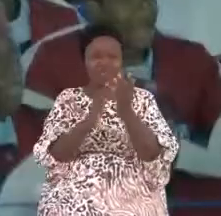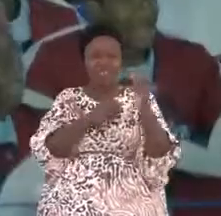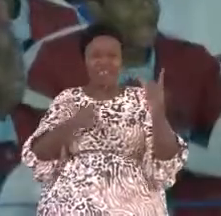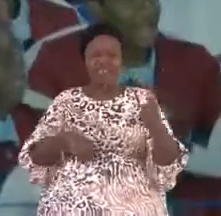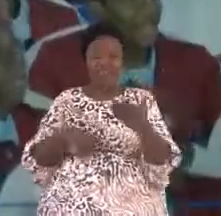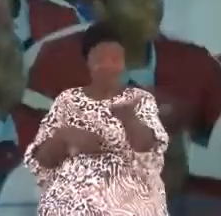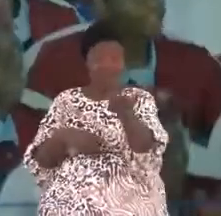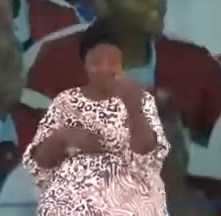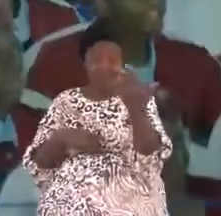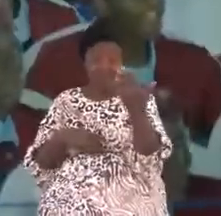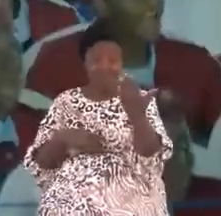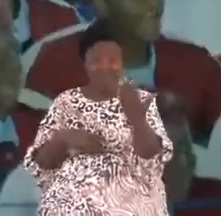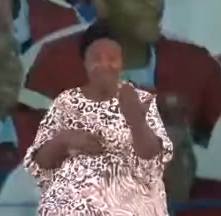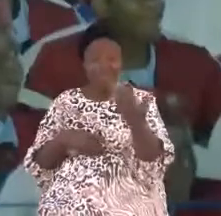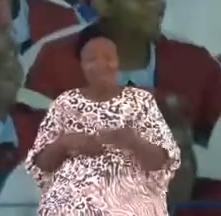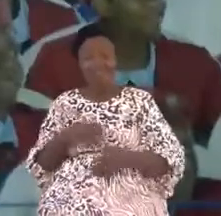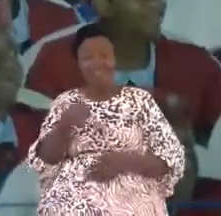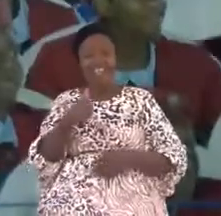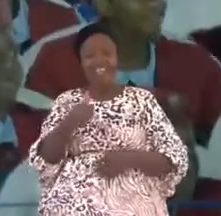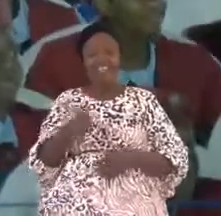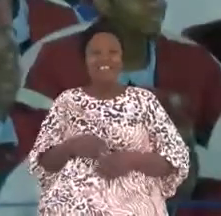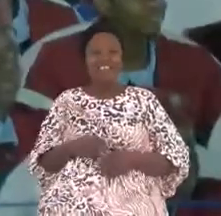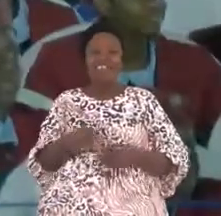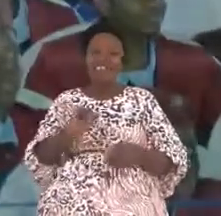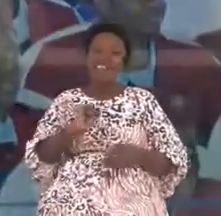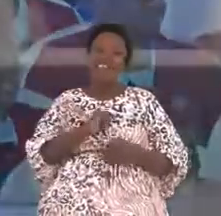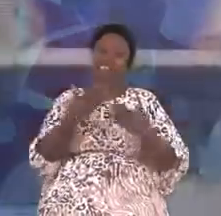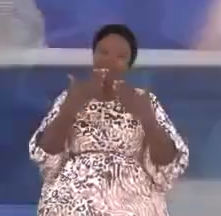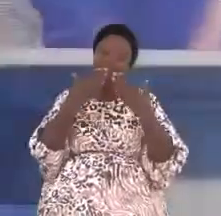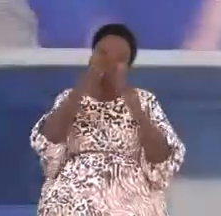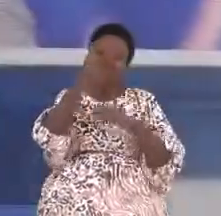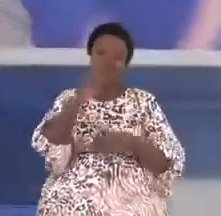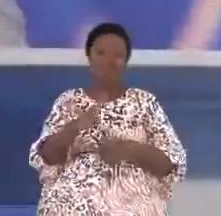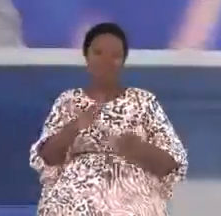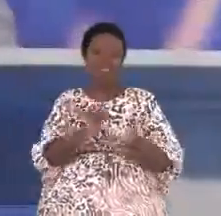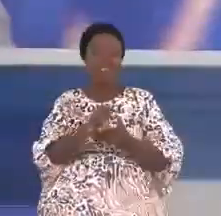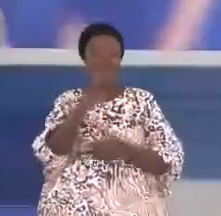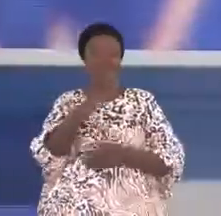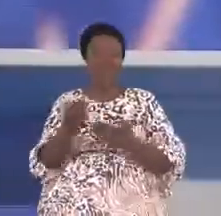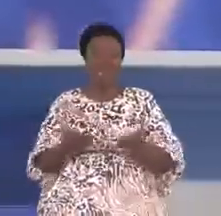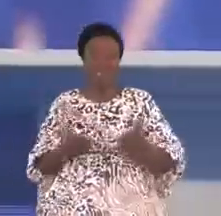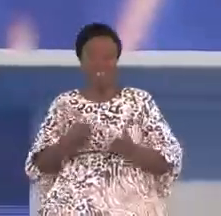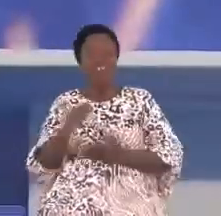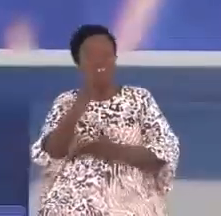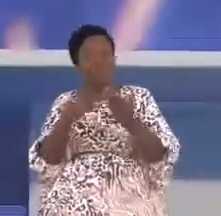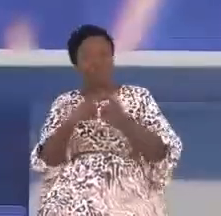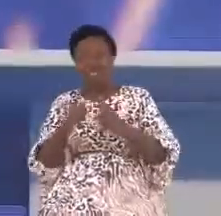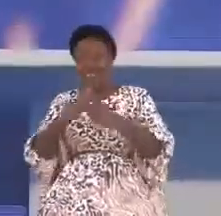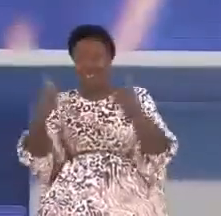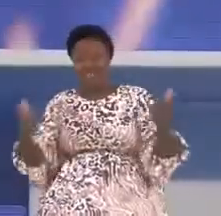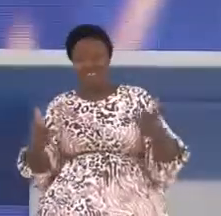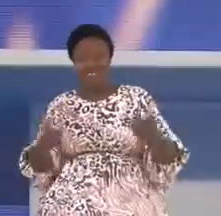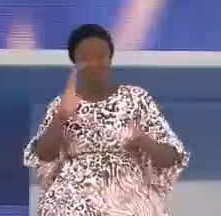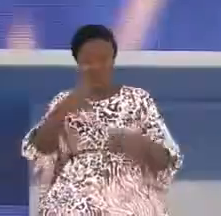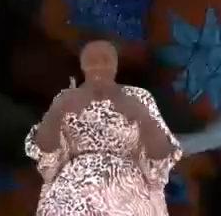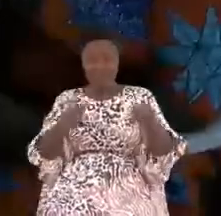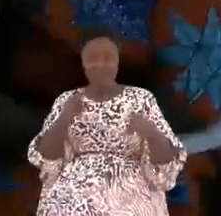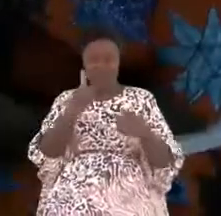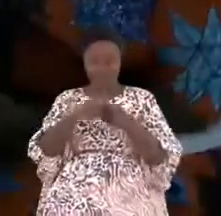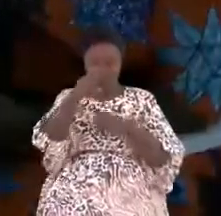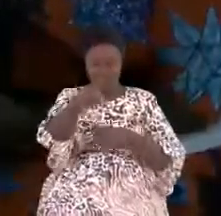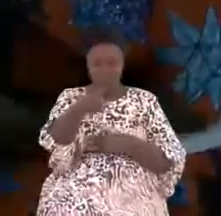lord i thank god you are here something supernatural will happen to